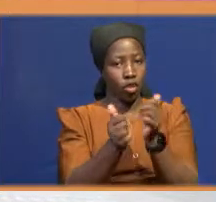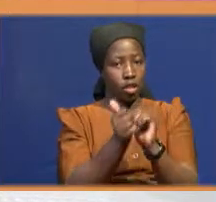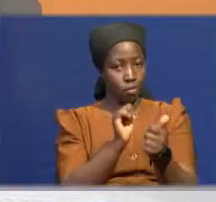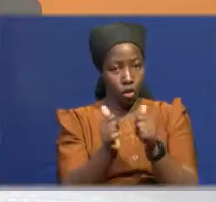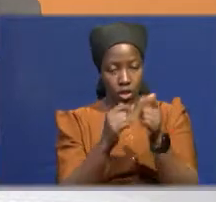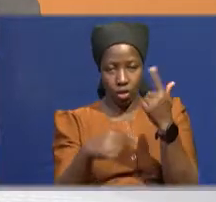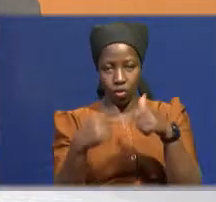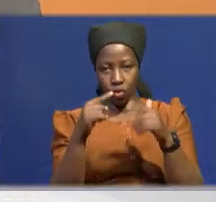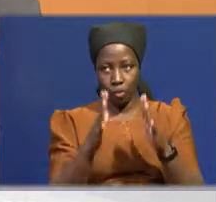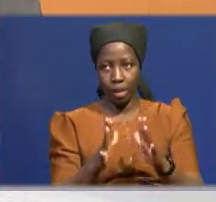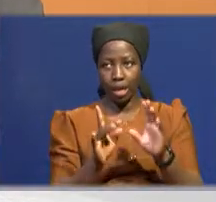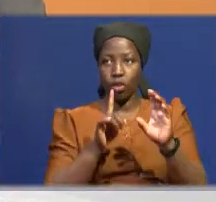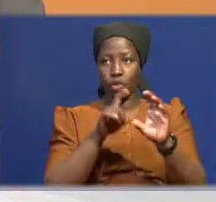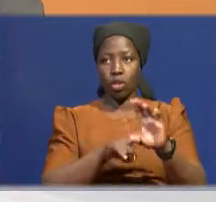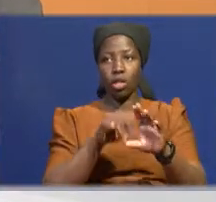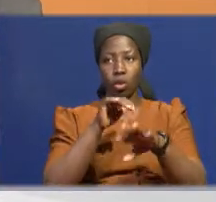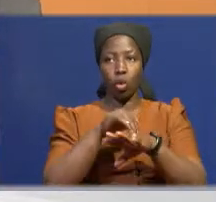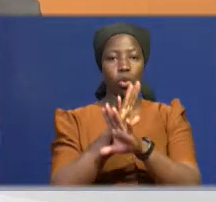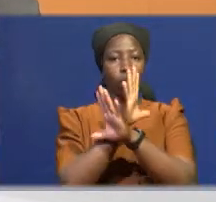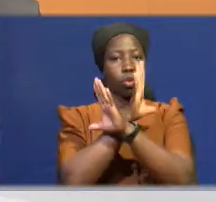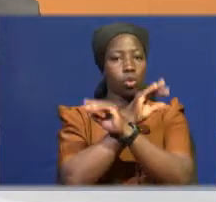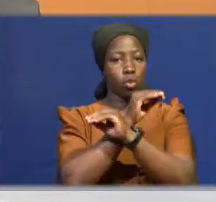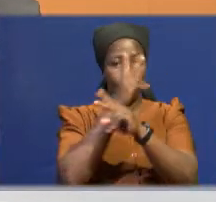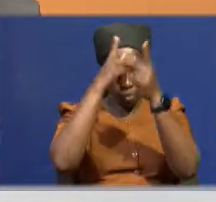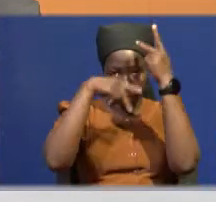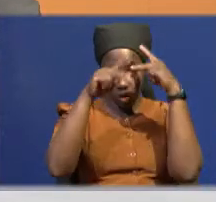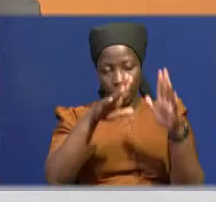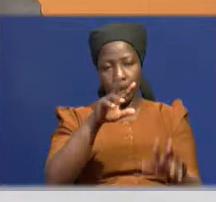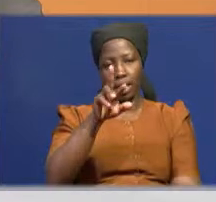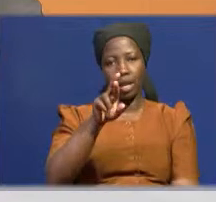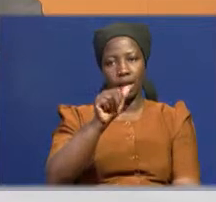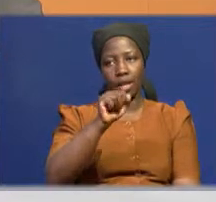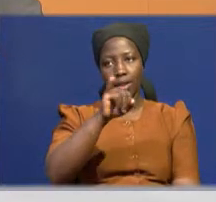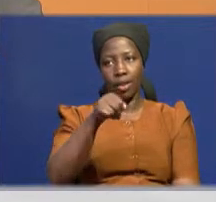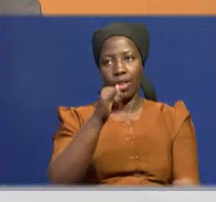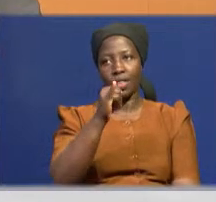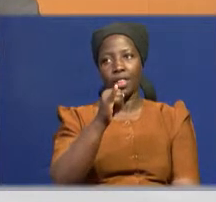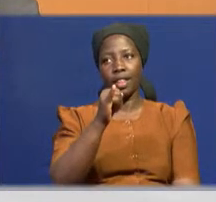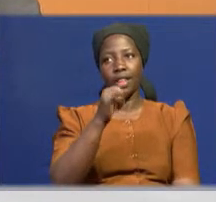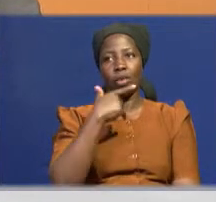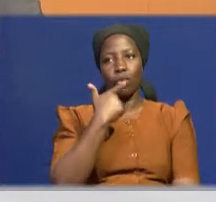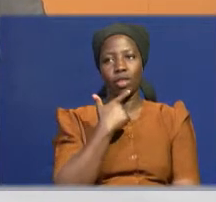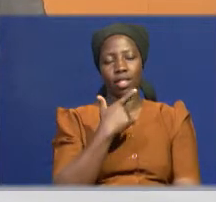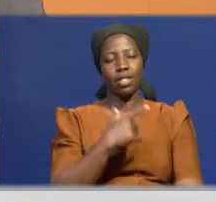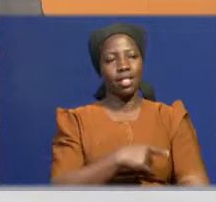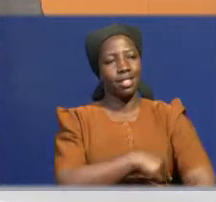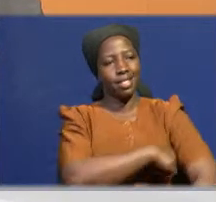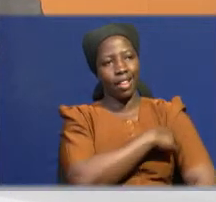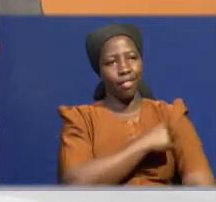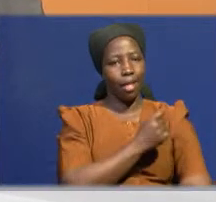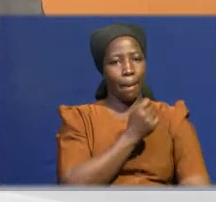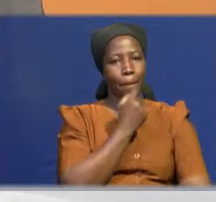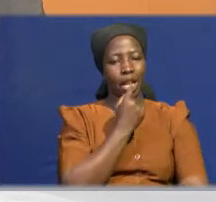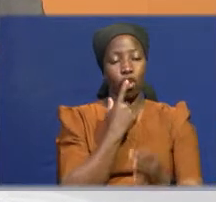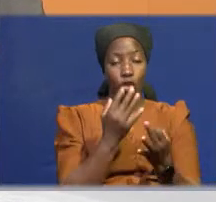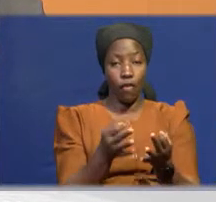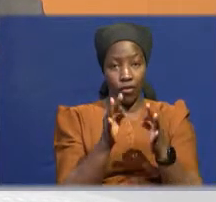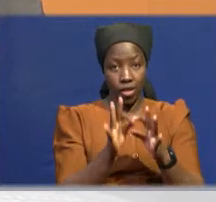from Nairobi is Professor Raj Jutli, the Chief Medical Officer of the WRC Safari Rally. A good morning to you,